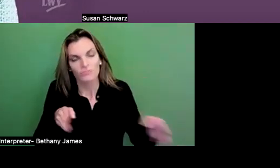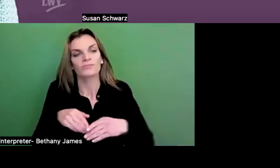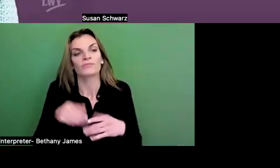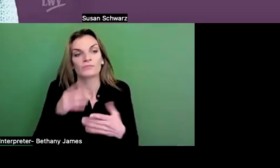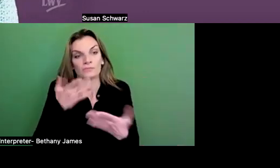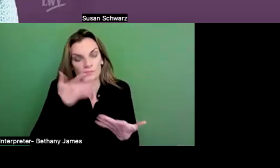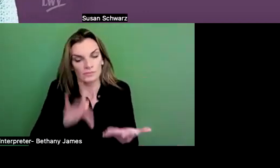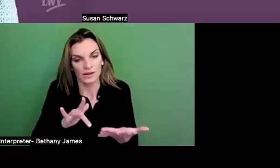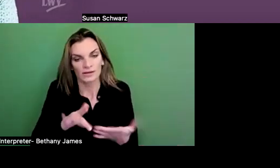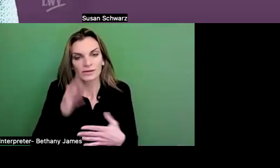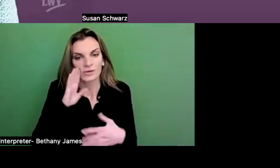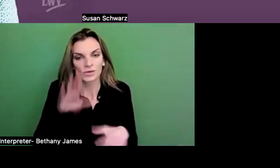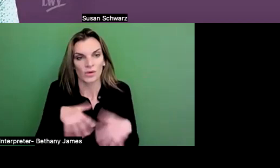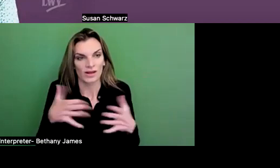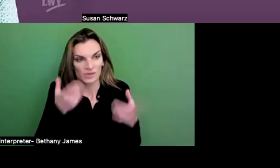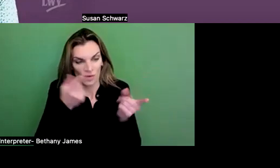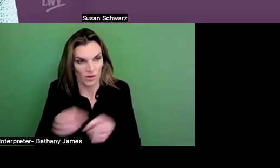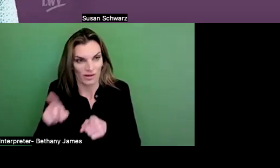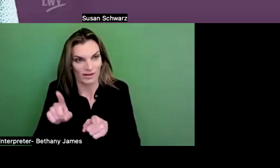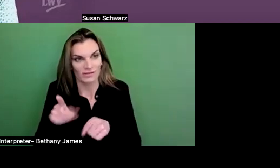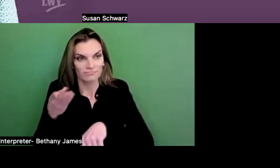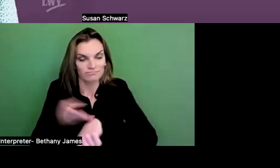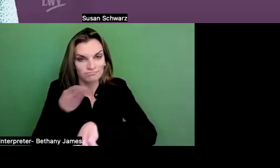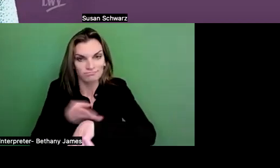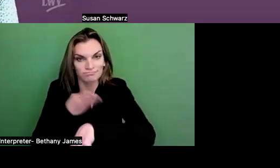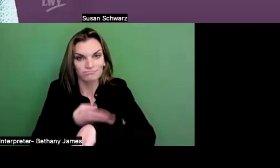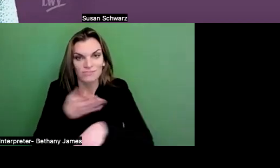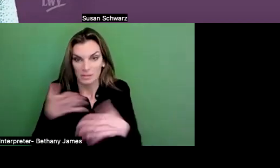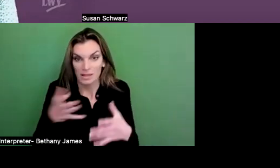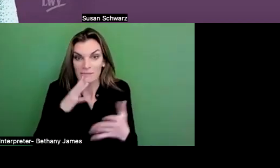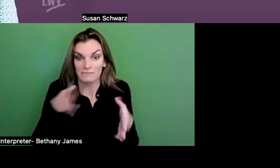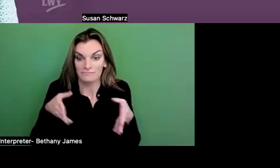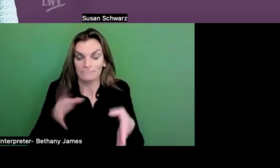work going on in the village, we got a lot of our streets repaved